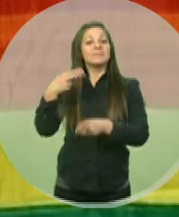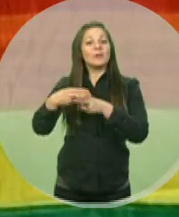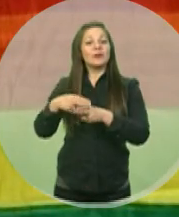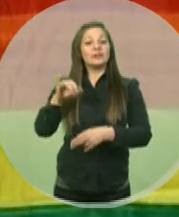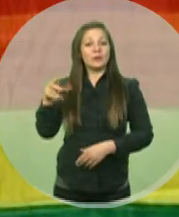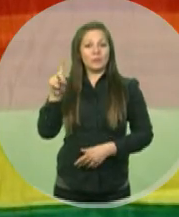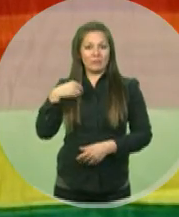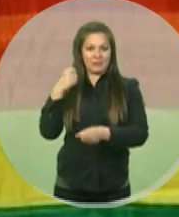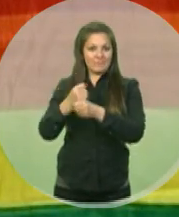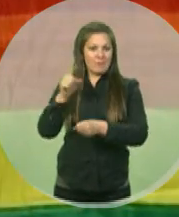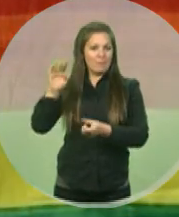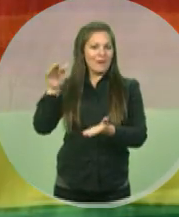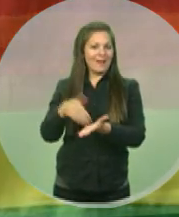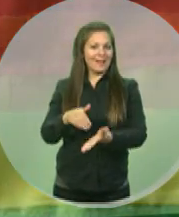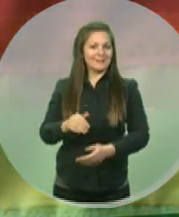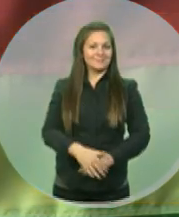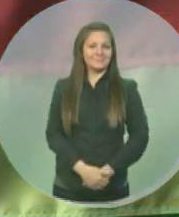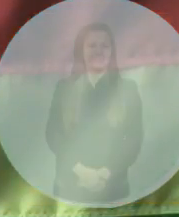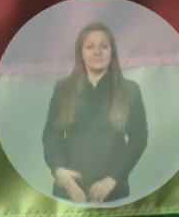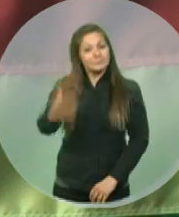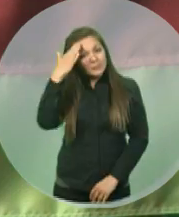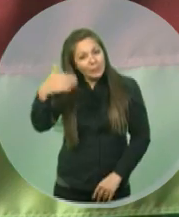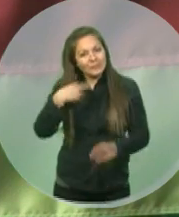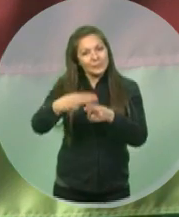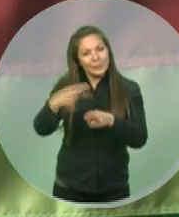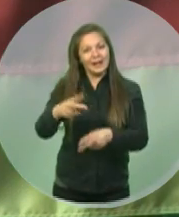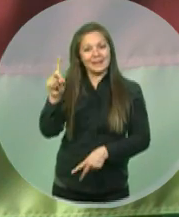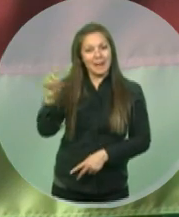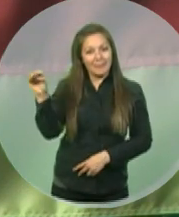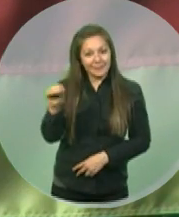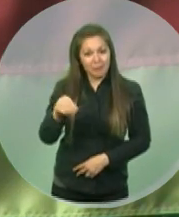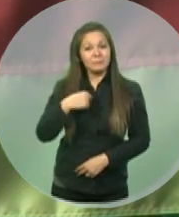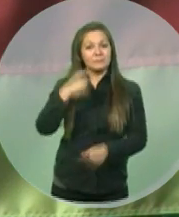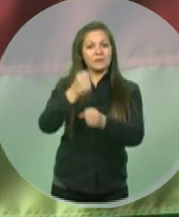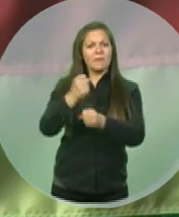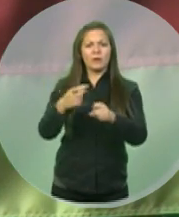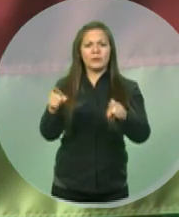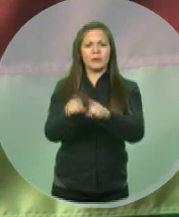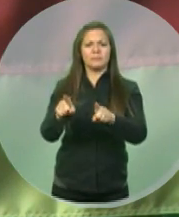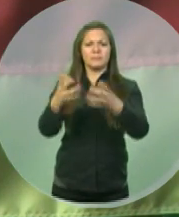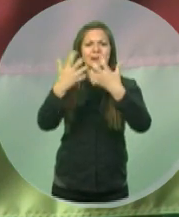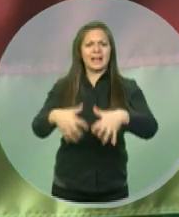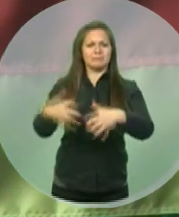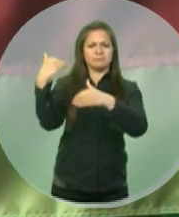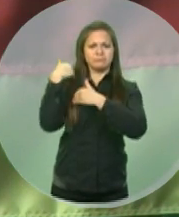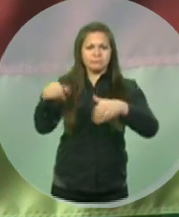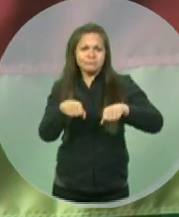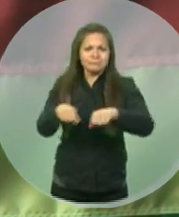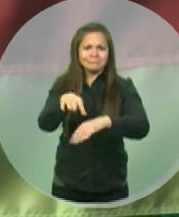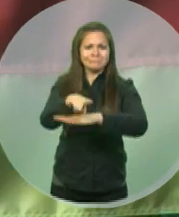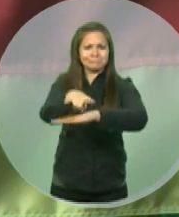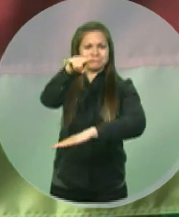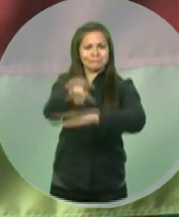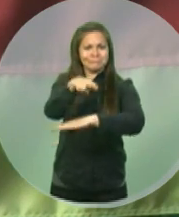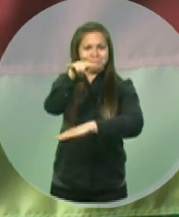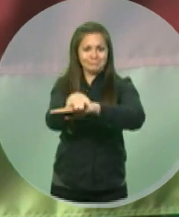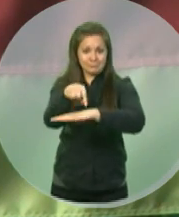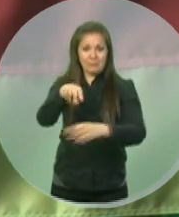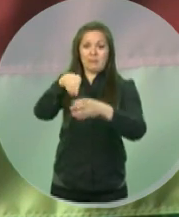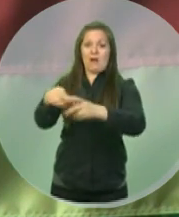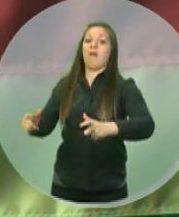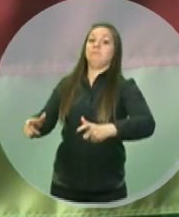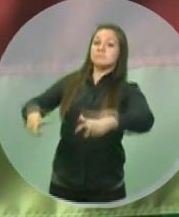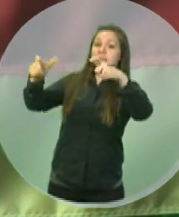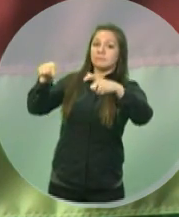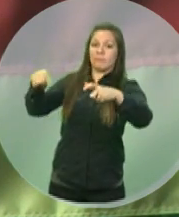Deschenay. Je travaille à Montréal. Hi, my name's Diane Mitchell. I work at the Ottawa Mail Processing